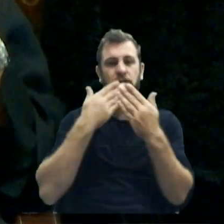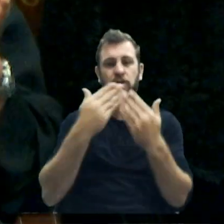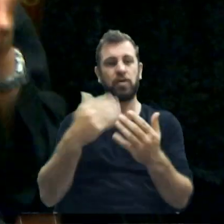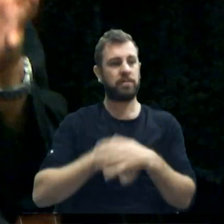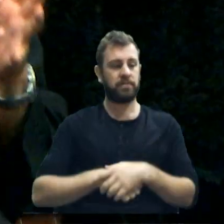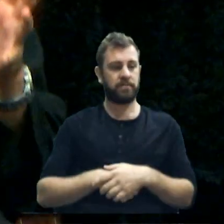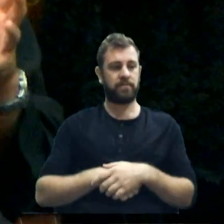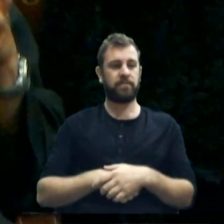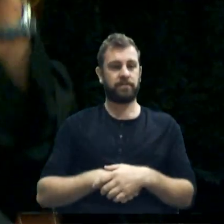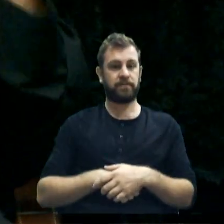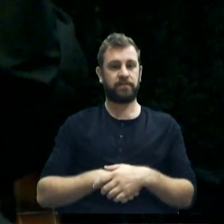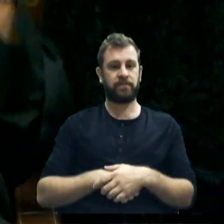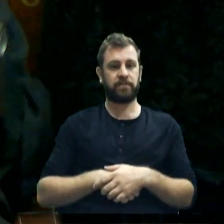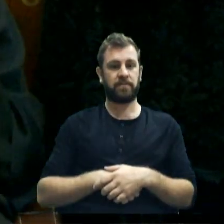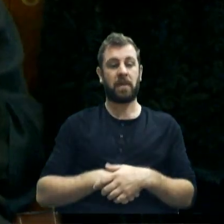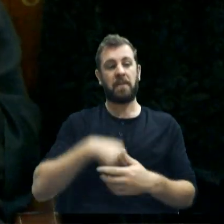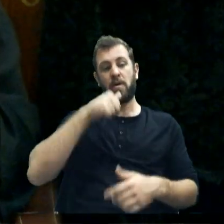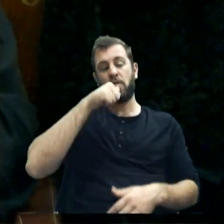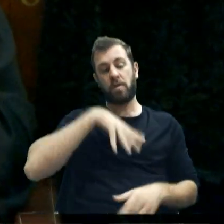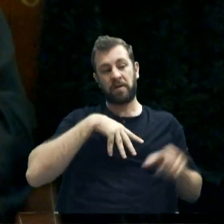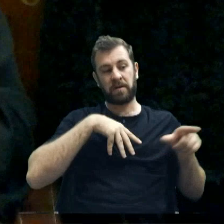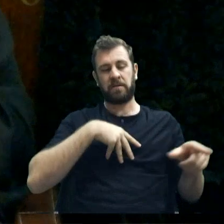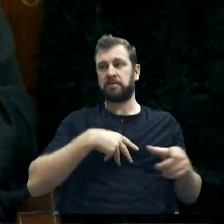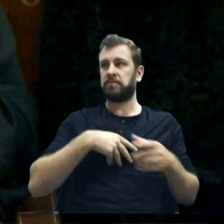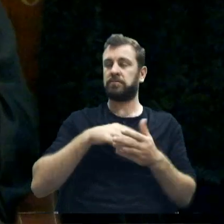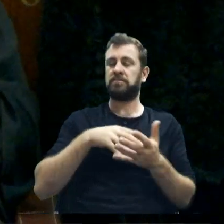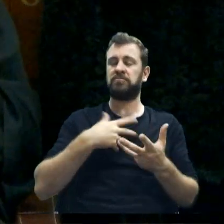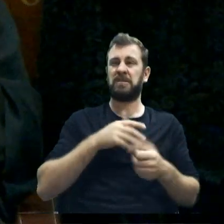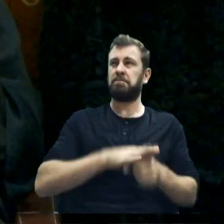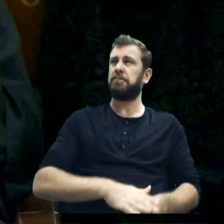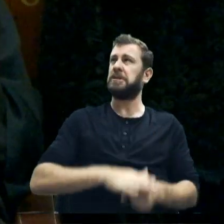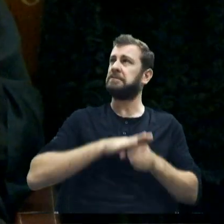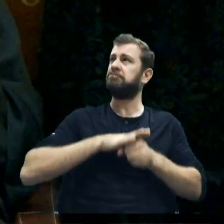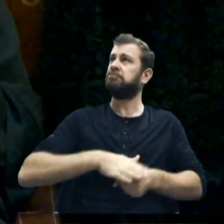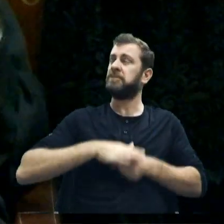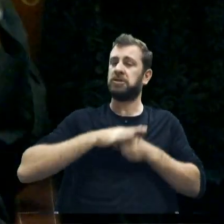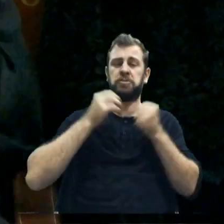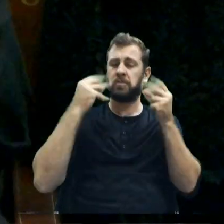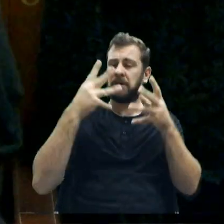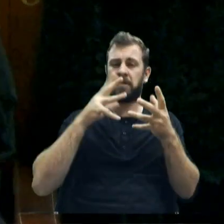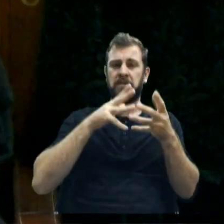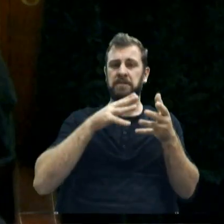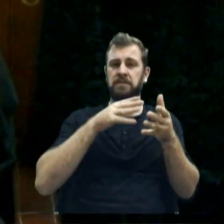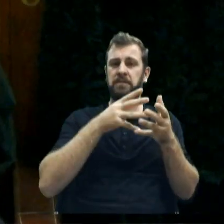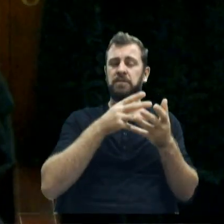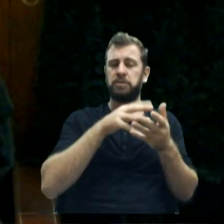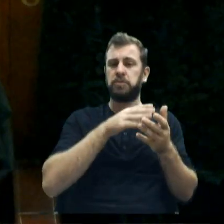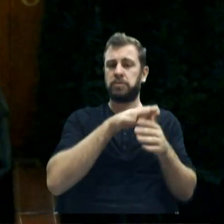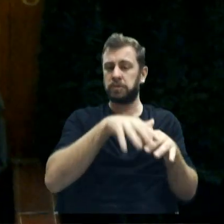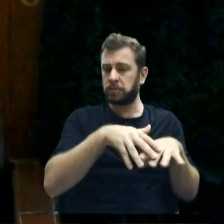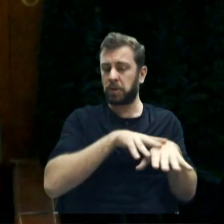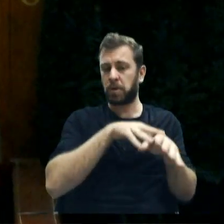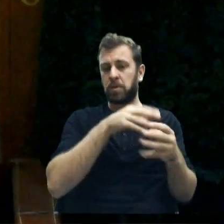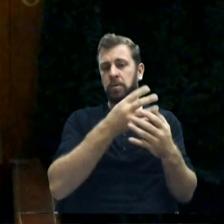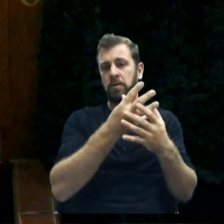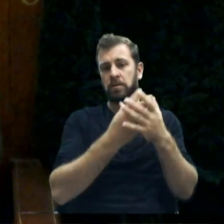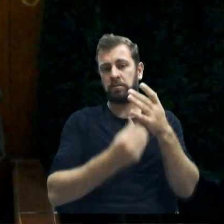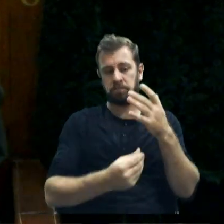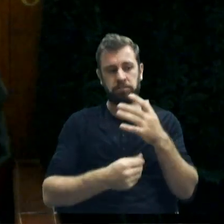And meanwhile, this woman is dying under the pressure. And we wonder why the walls are closing